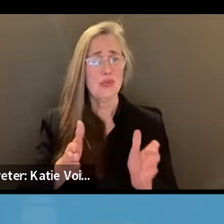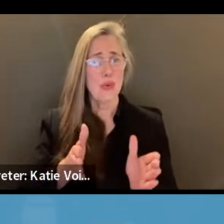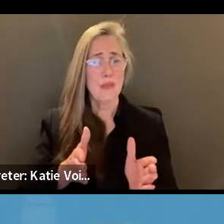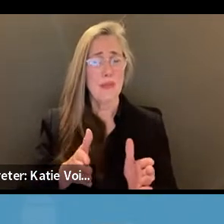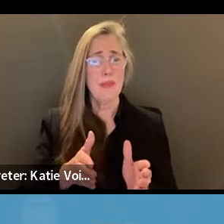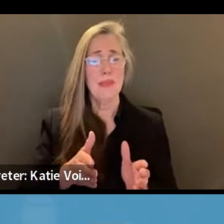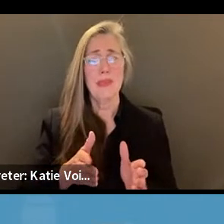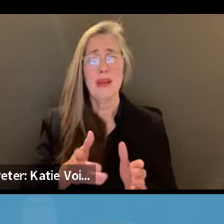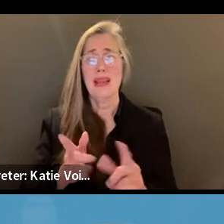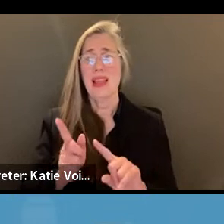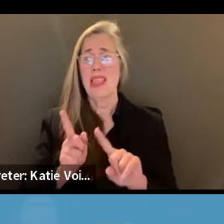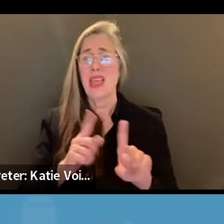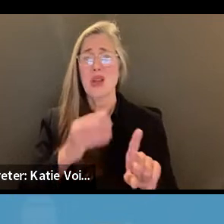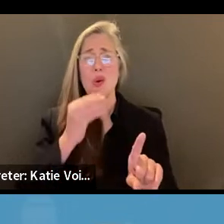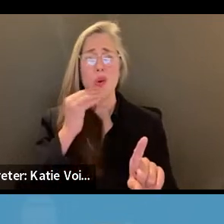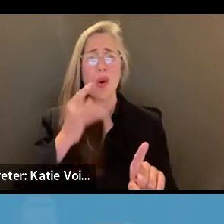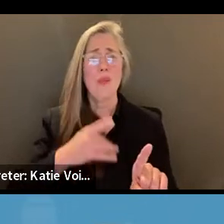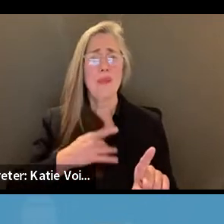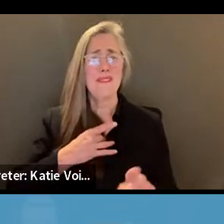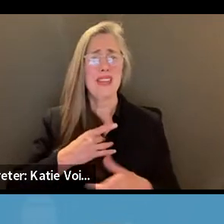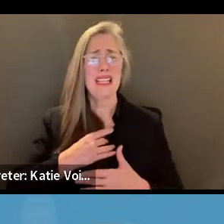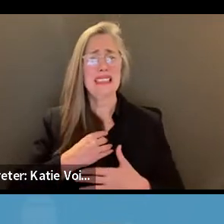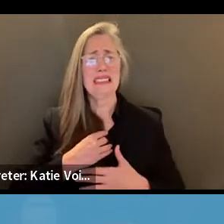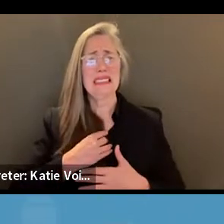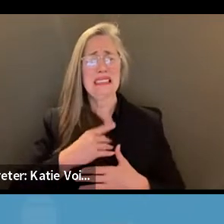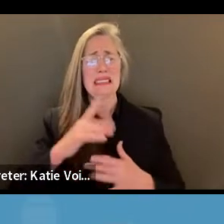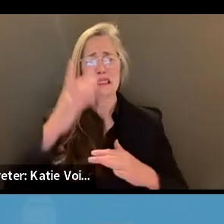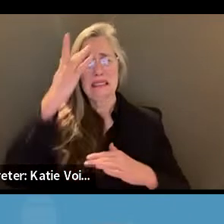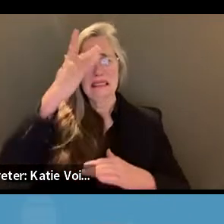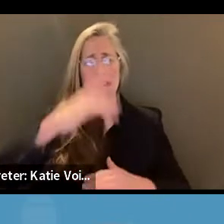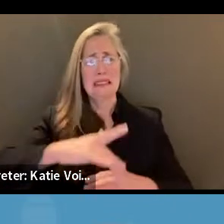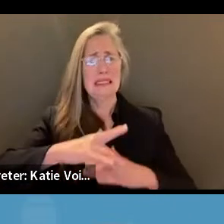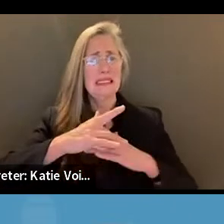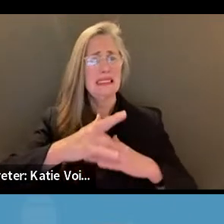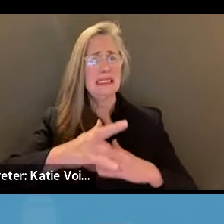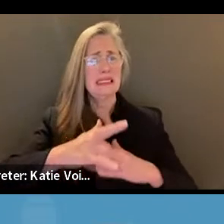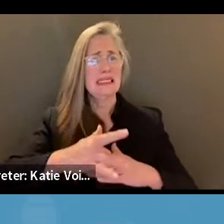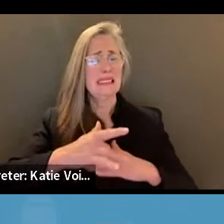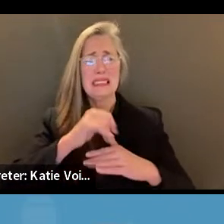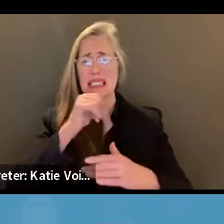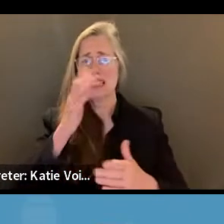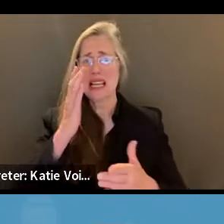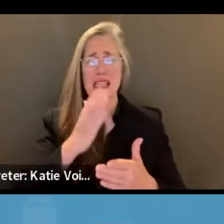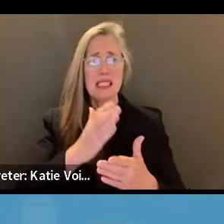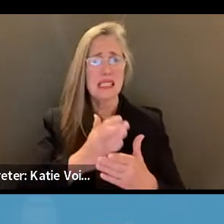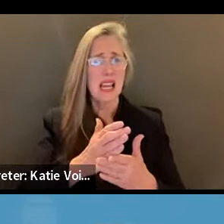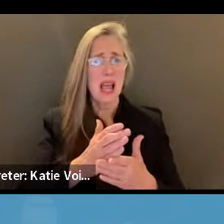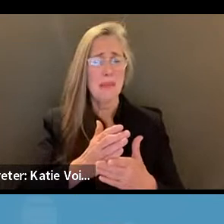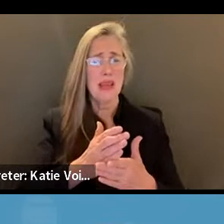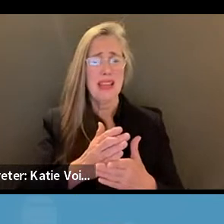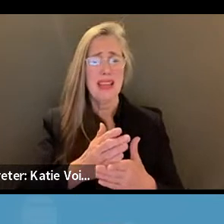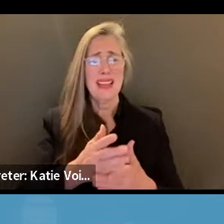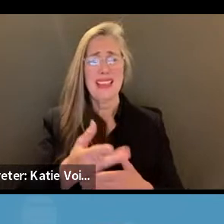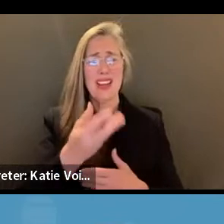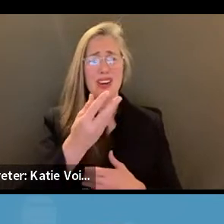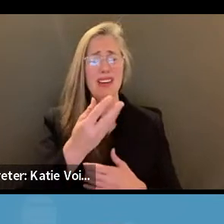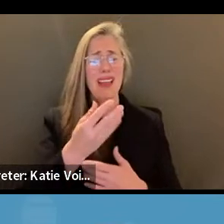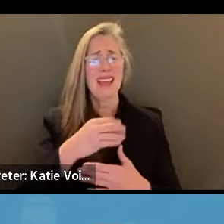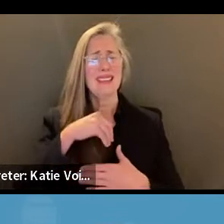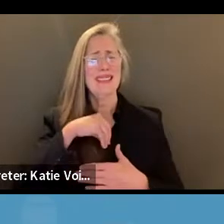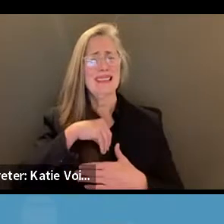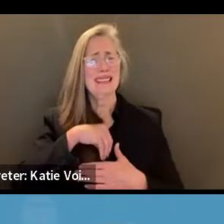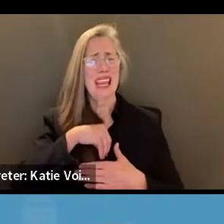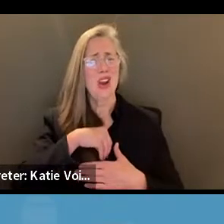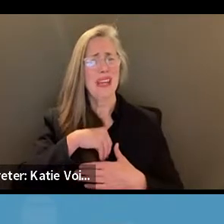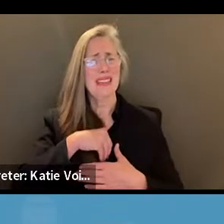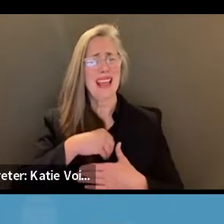going home with that, right? It doesn't stop. They're carrying that around with them. I think we